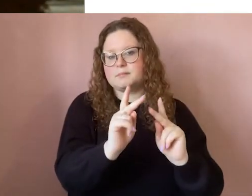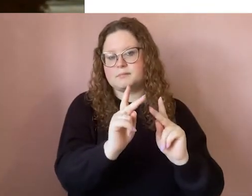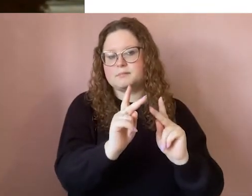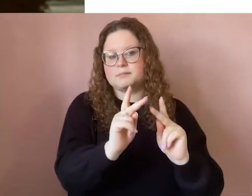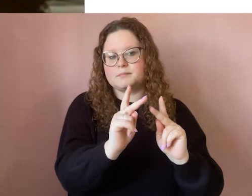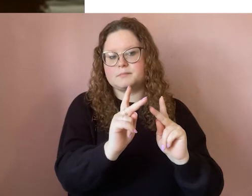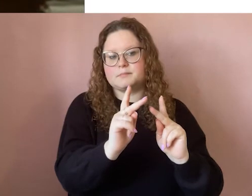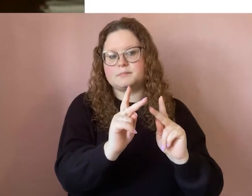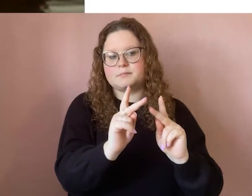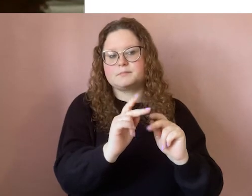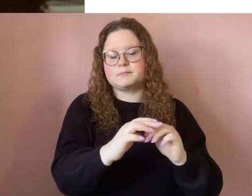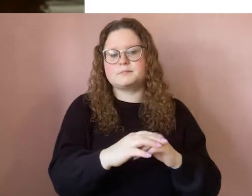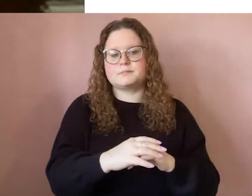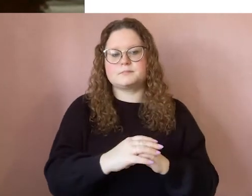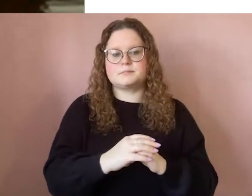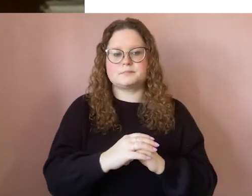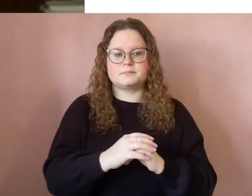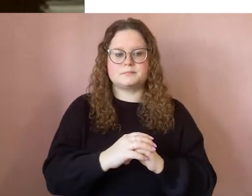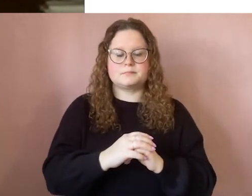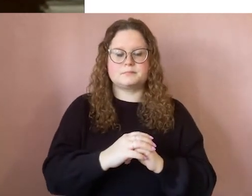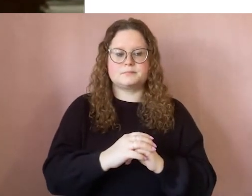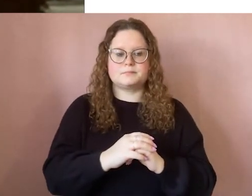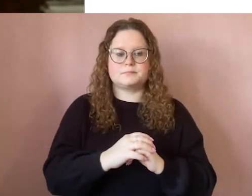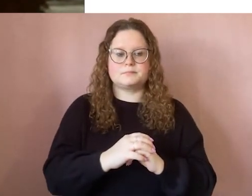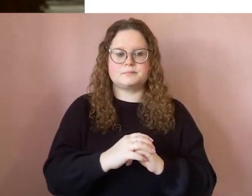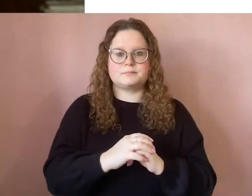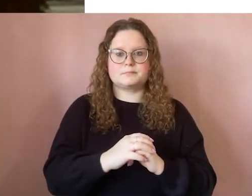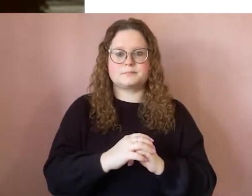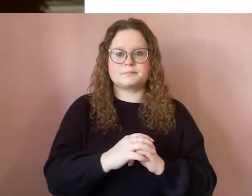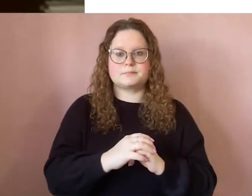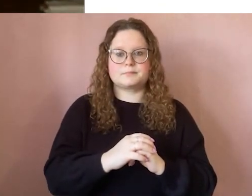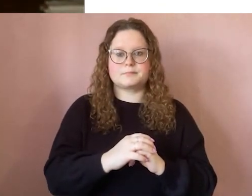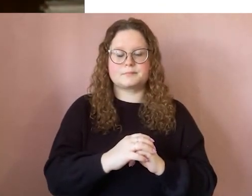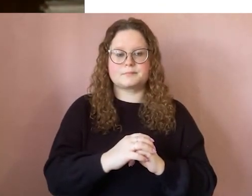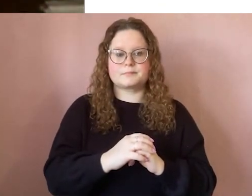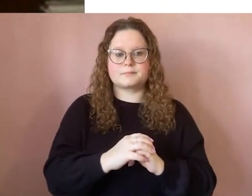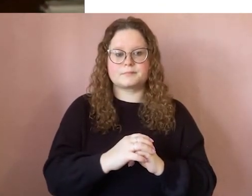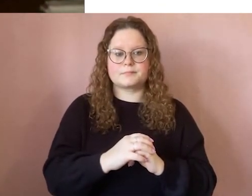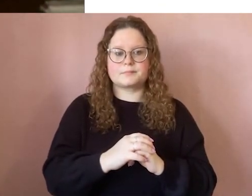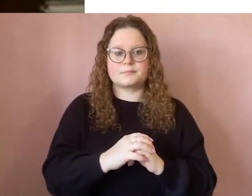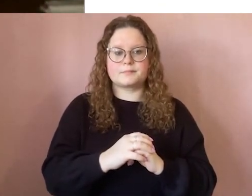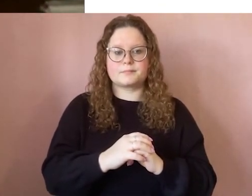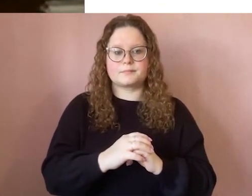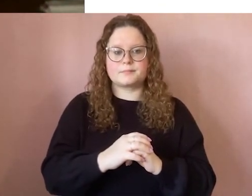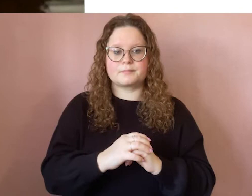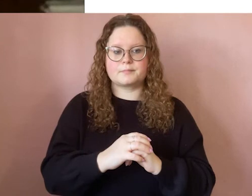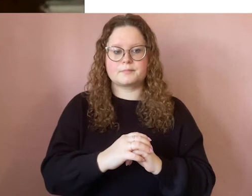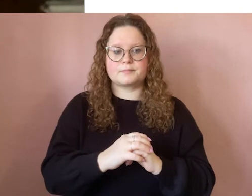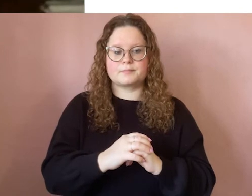it, ask your employer about it, and develop an artificial intelligence